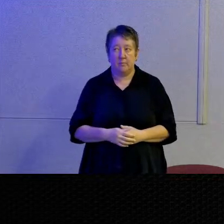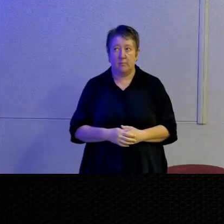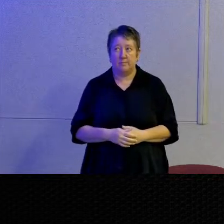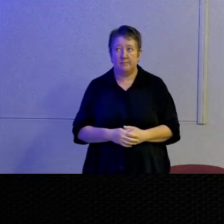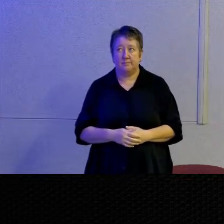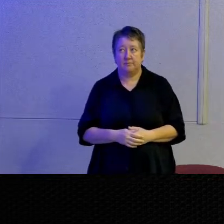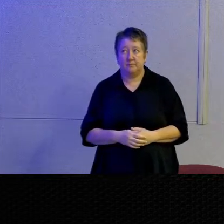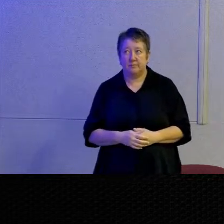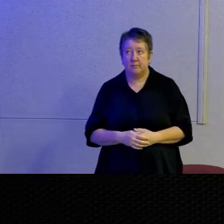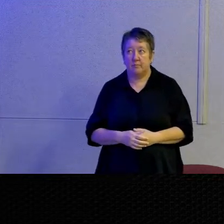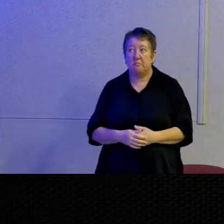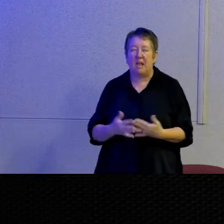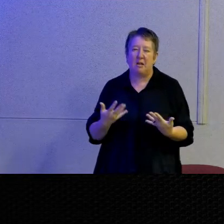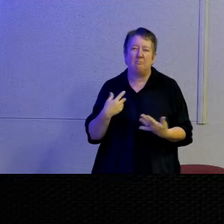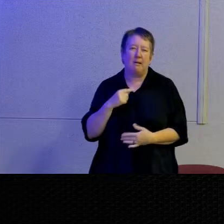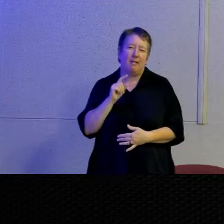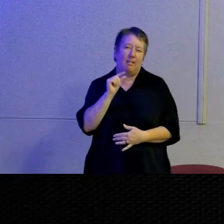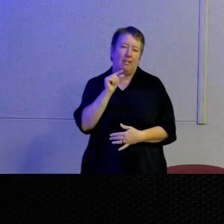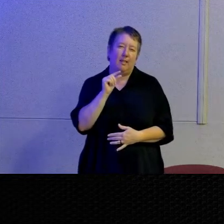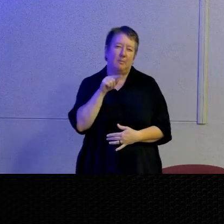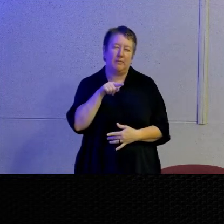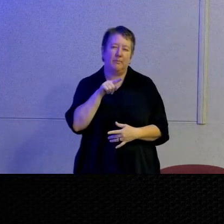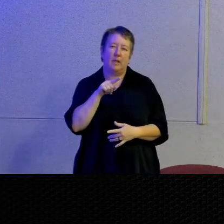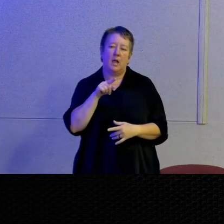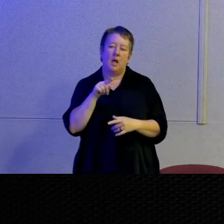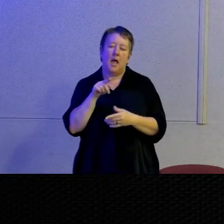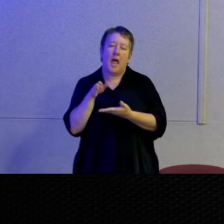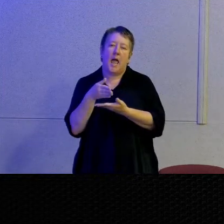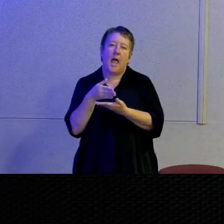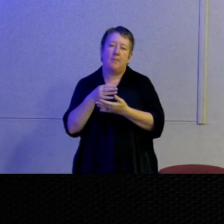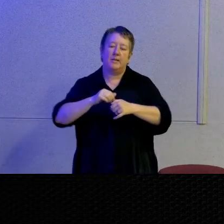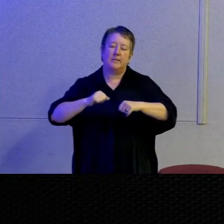So maybe I should say a little bit about this instability problem.